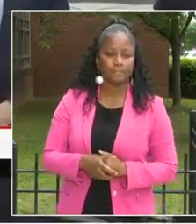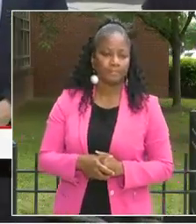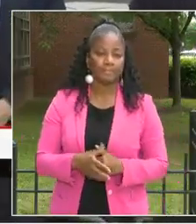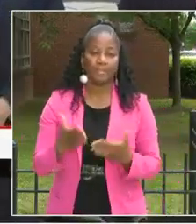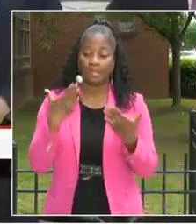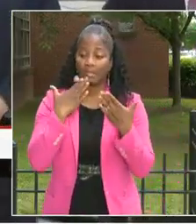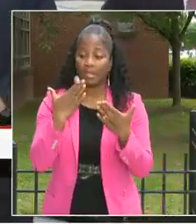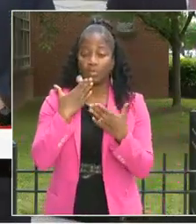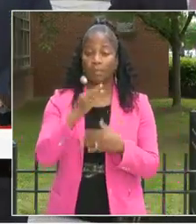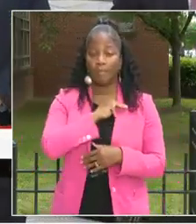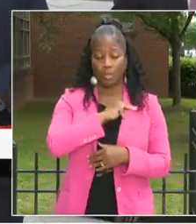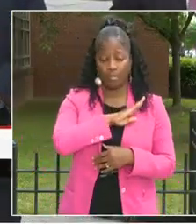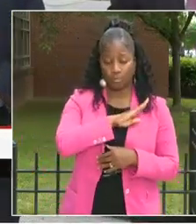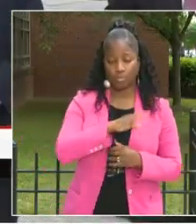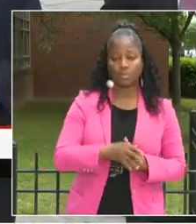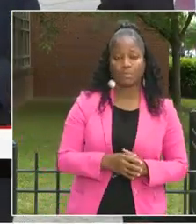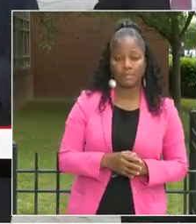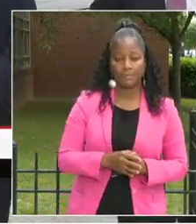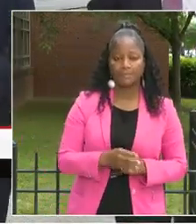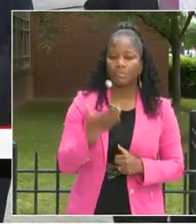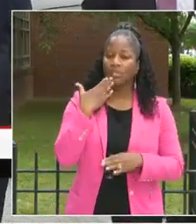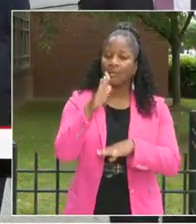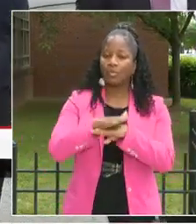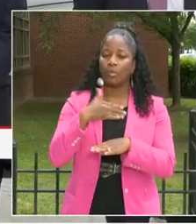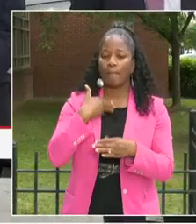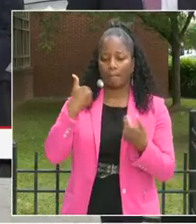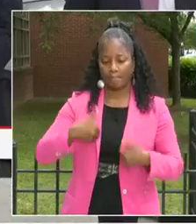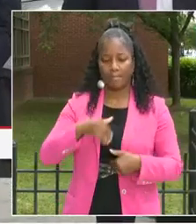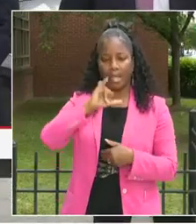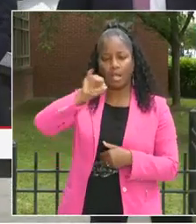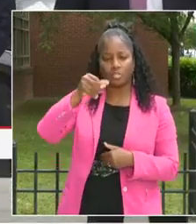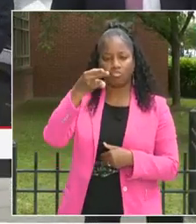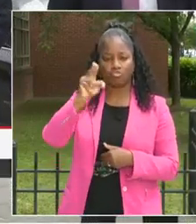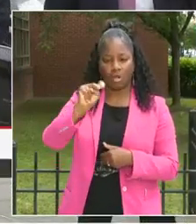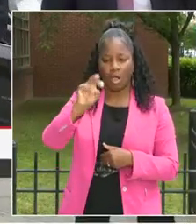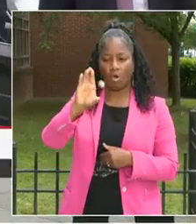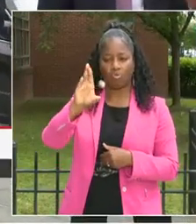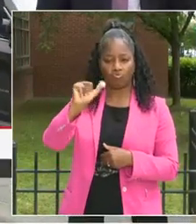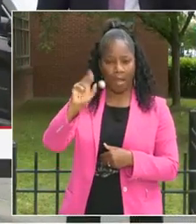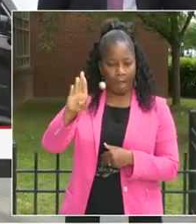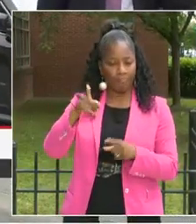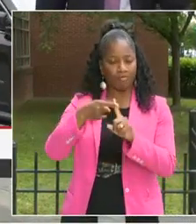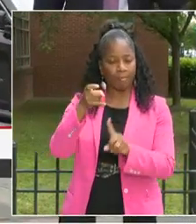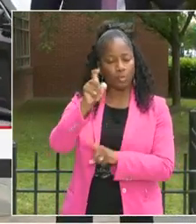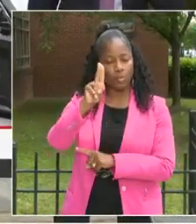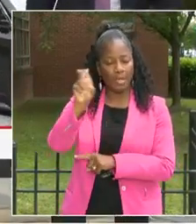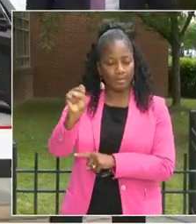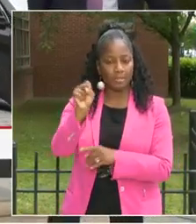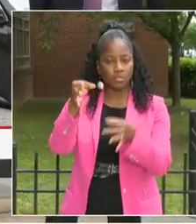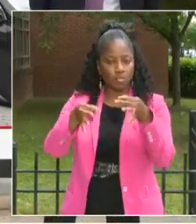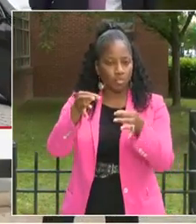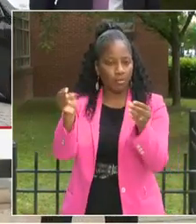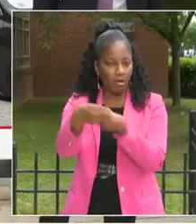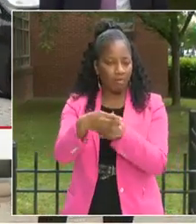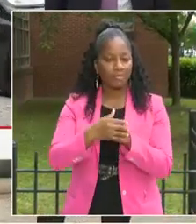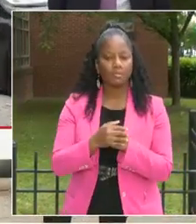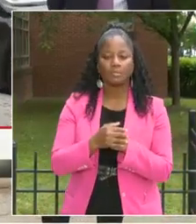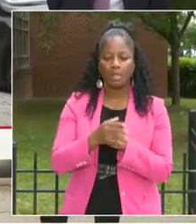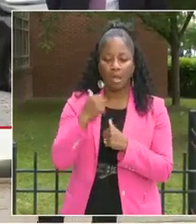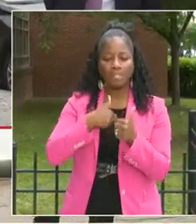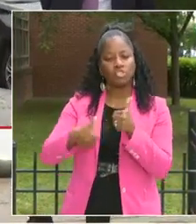Thank you. Thank you, Mayor. Good afternoon. My name is John Crabb. I'm from the U.S. Attorney's Office here in Washington. I'm the Chief of the Criminal